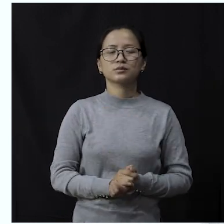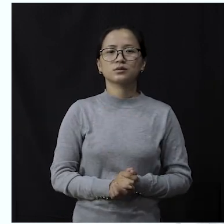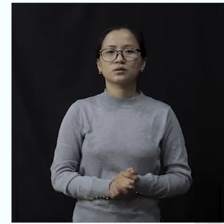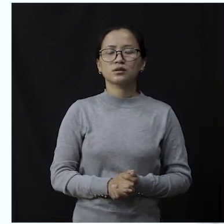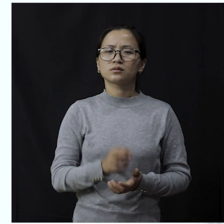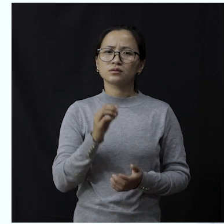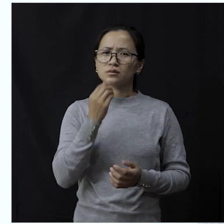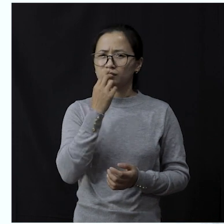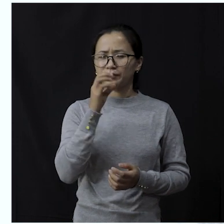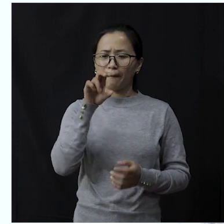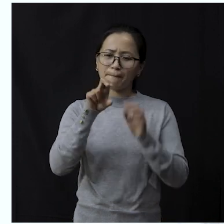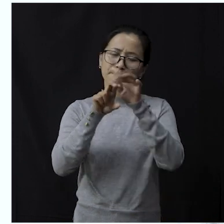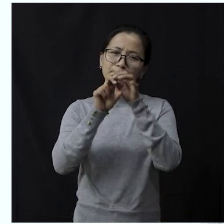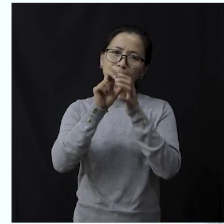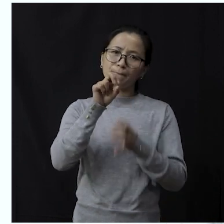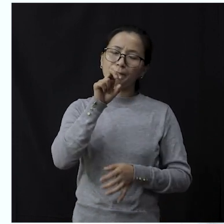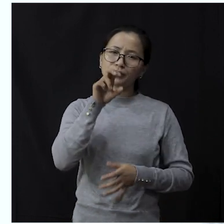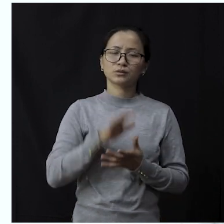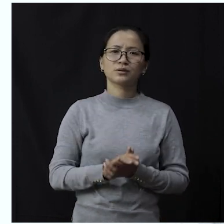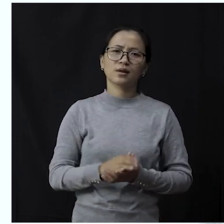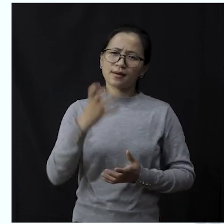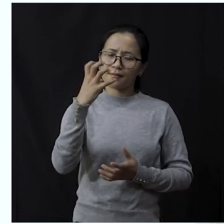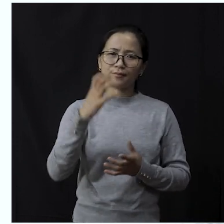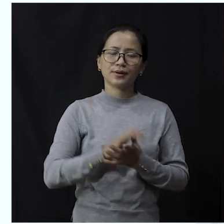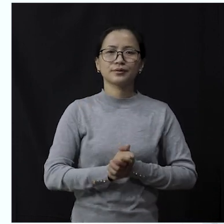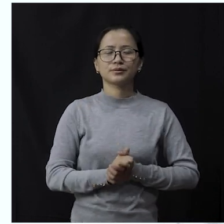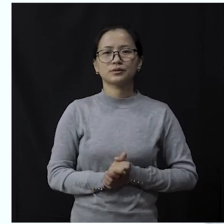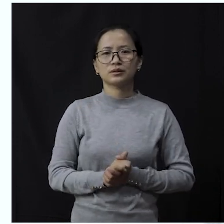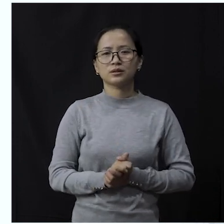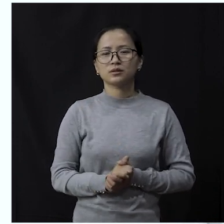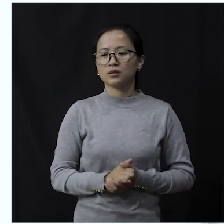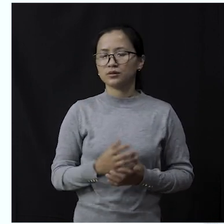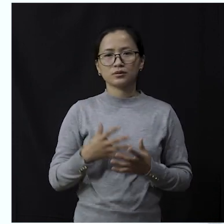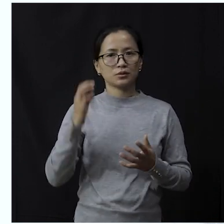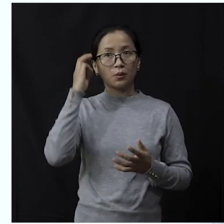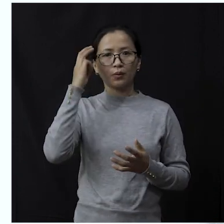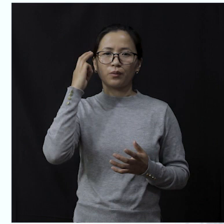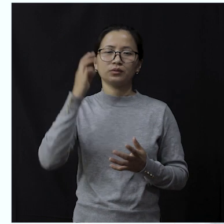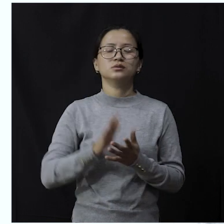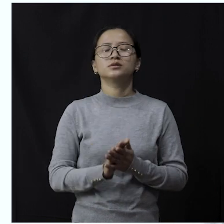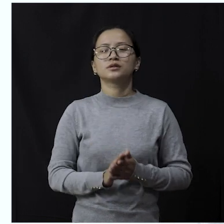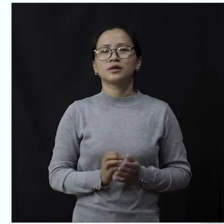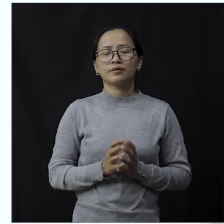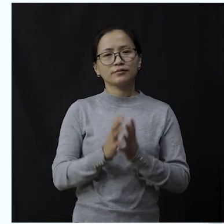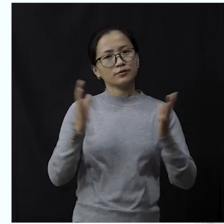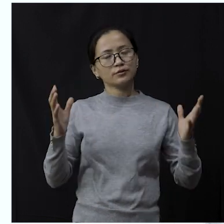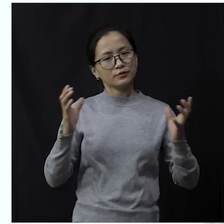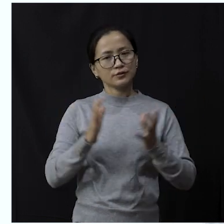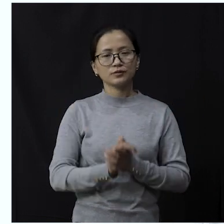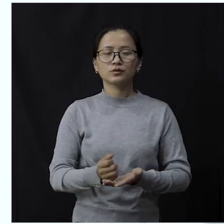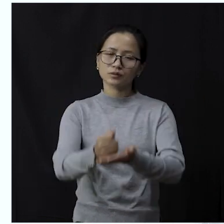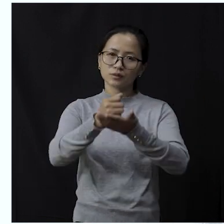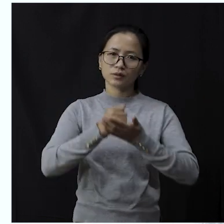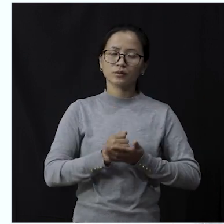beaks were aching, they wanted to give up, but when they saw the hunter, they were wise enough to start working harder, which